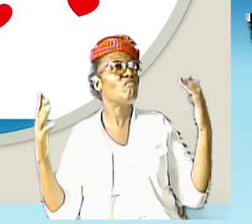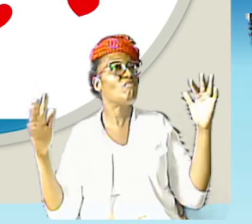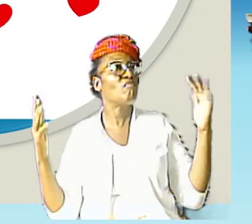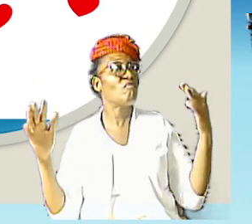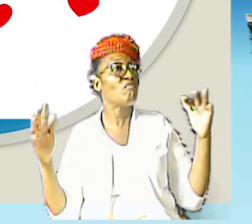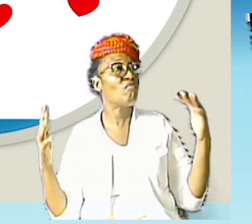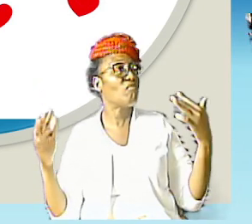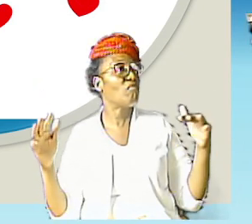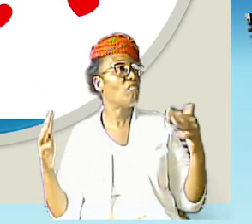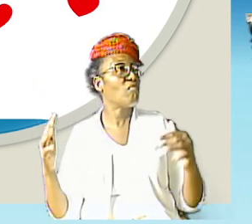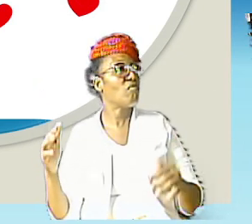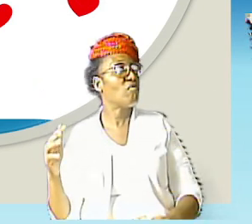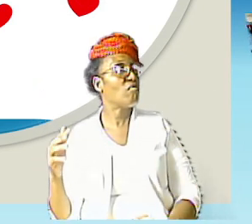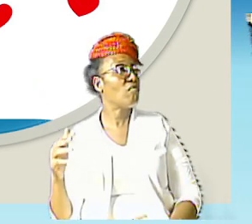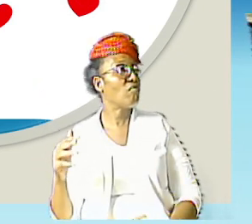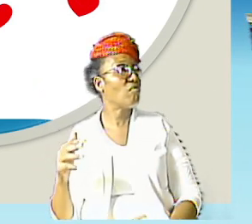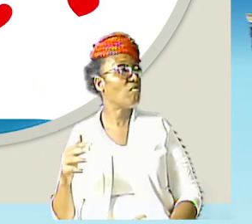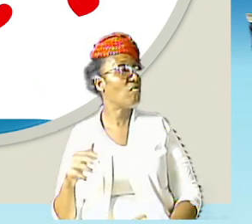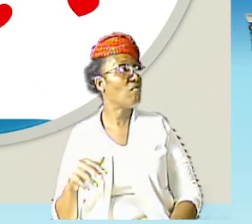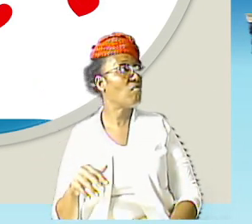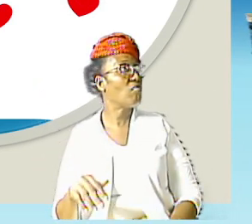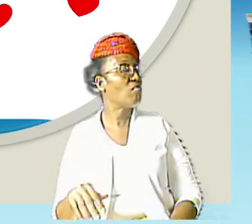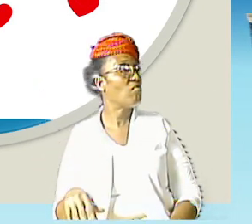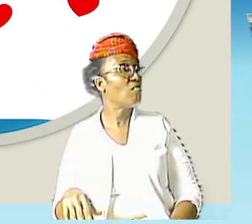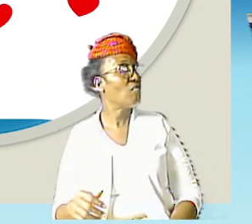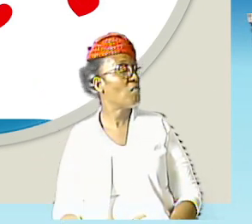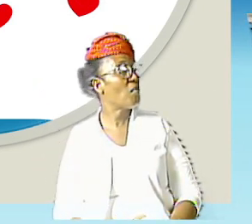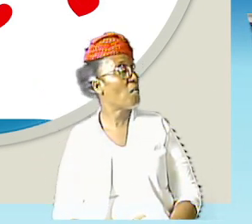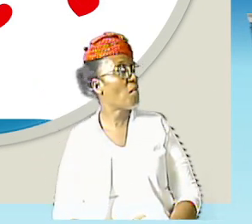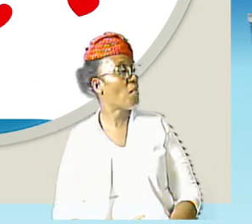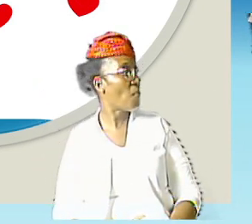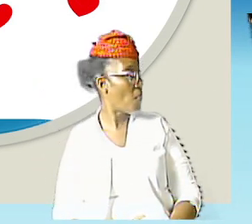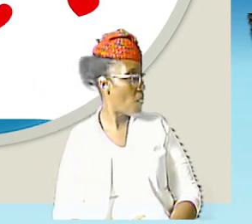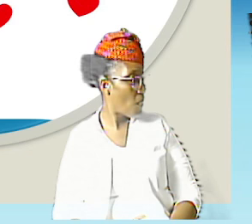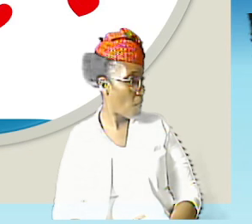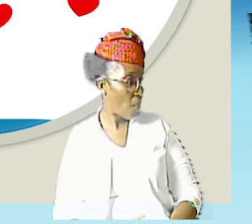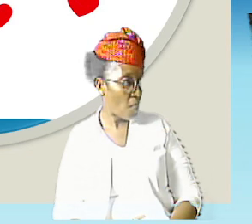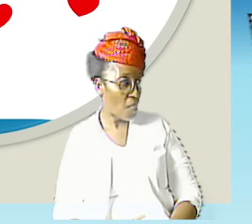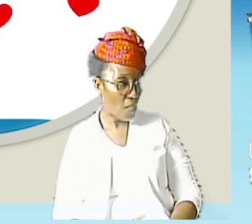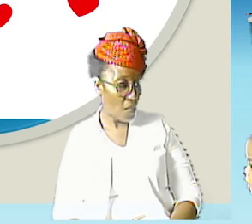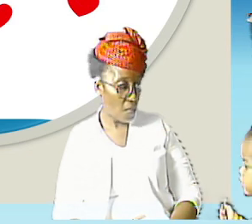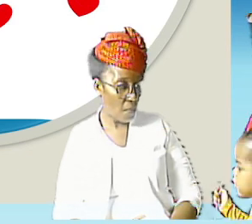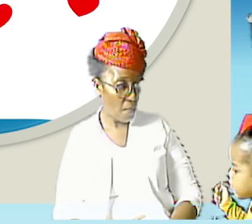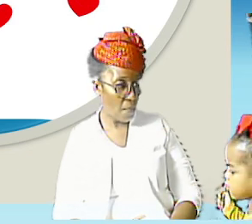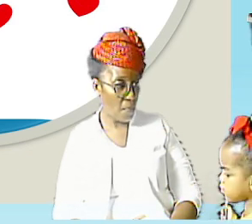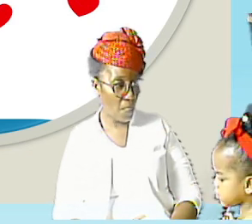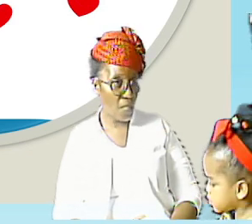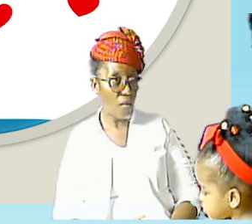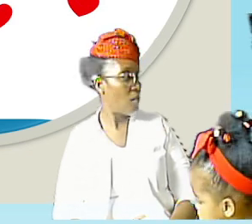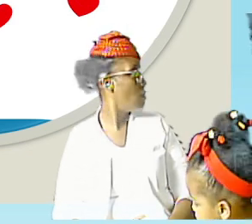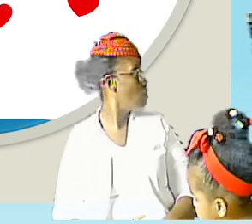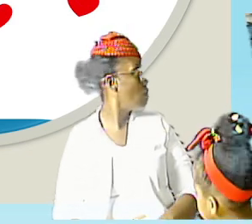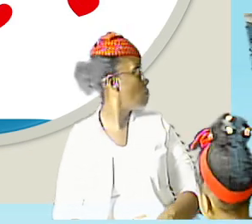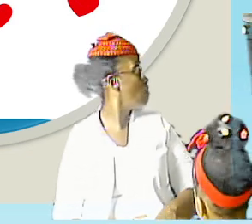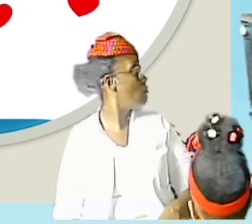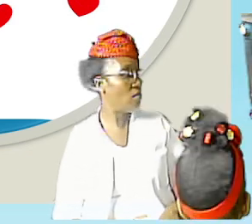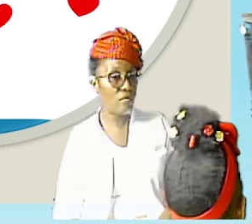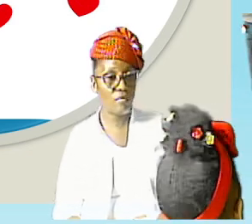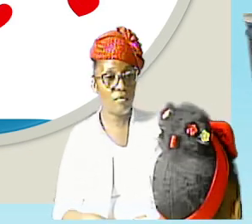Praise God. Praise God. Hallelujah. While they are coming, Mark and Tessica Denton.